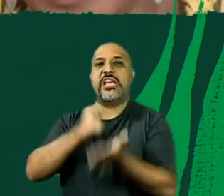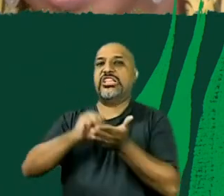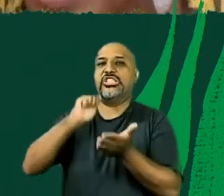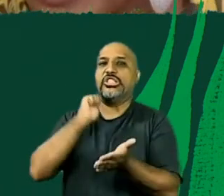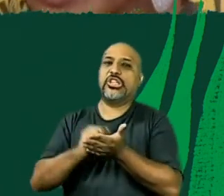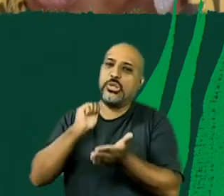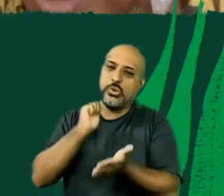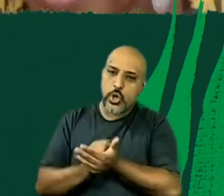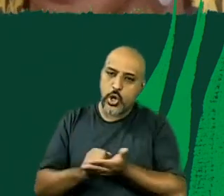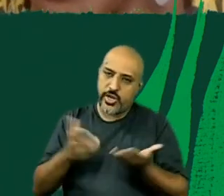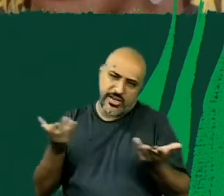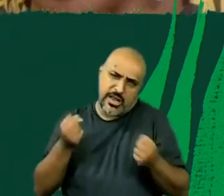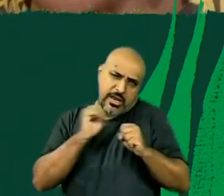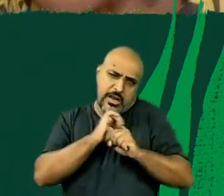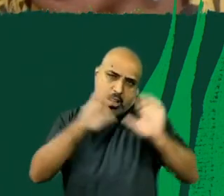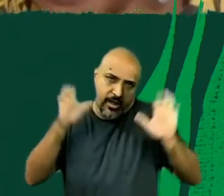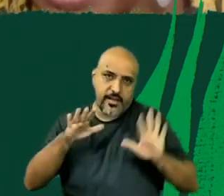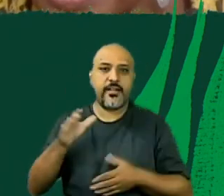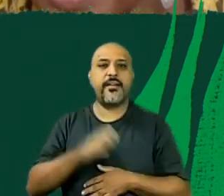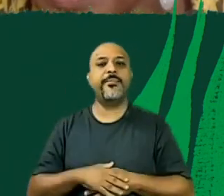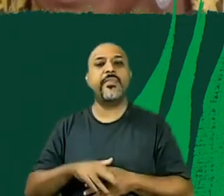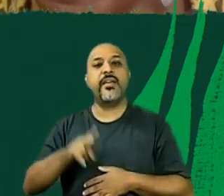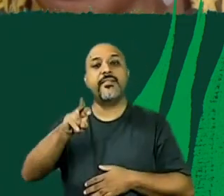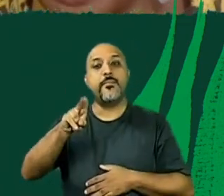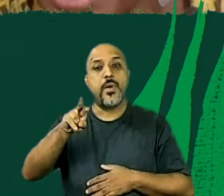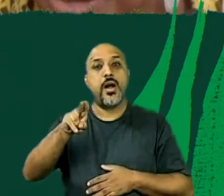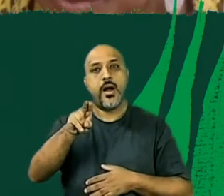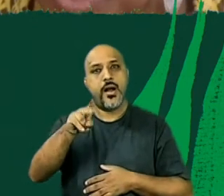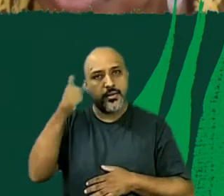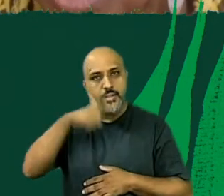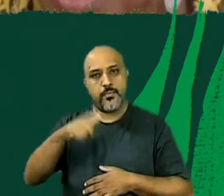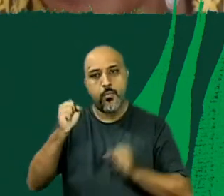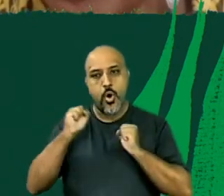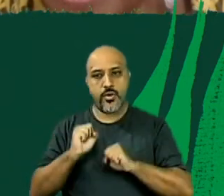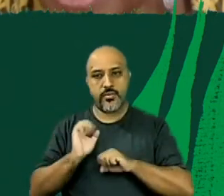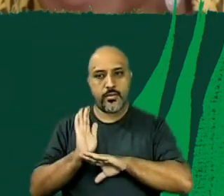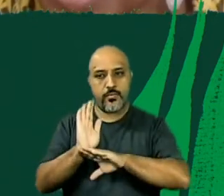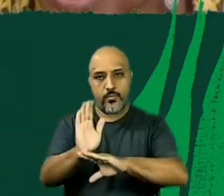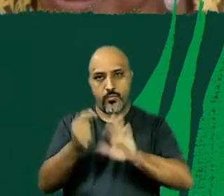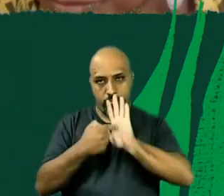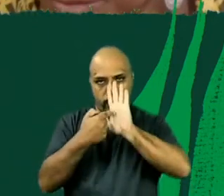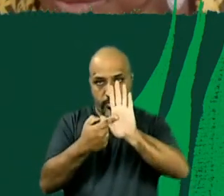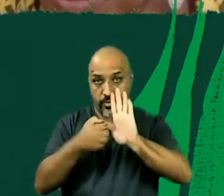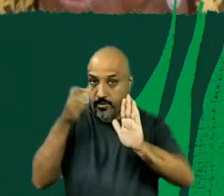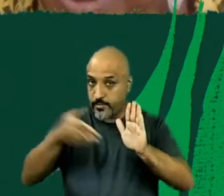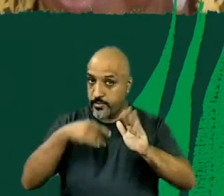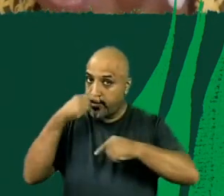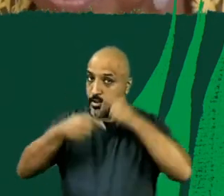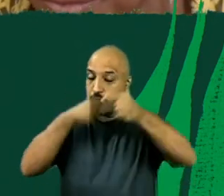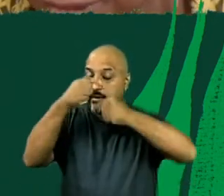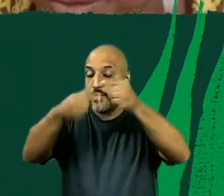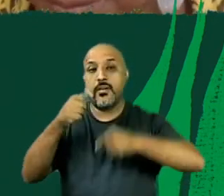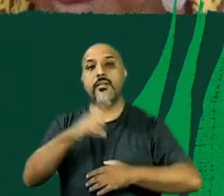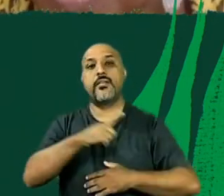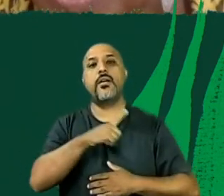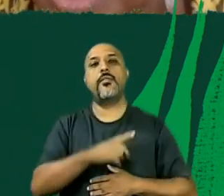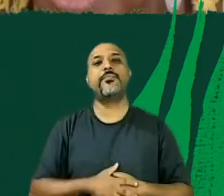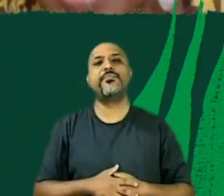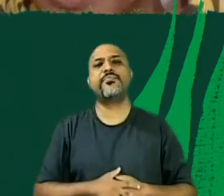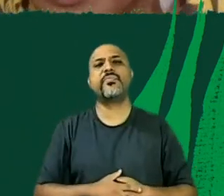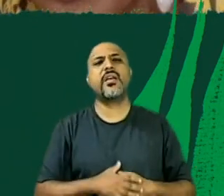whoever, to bring you up to speed on the language of your ancestors, of your, you know, grandparents, great